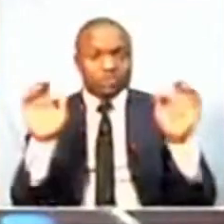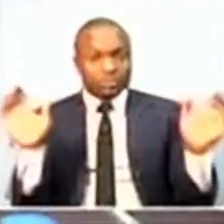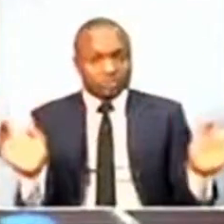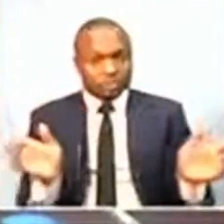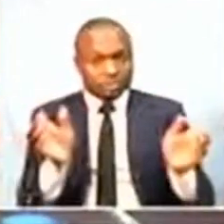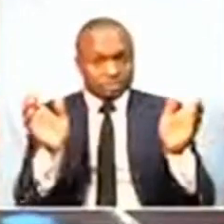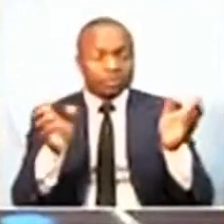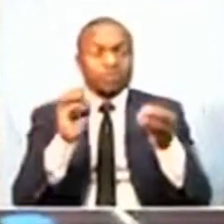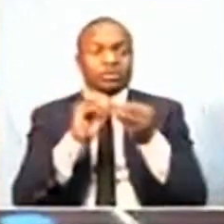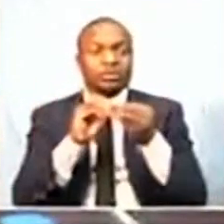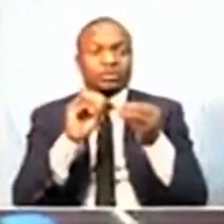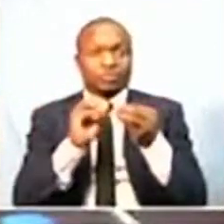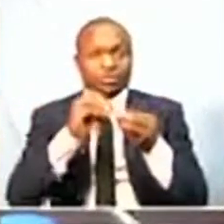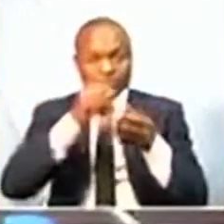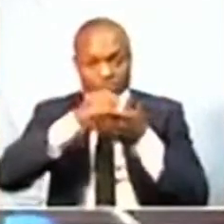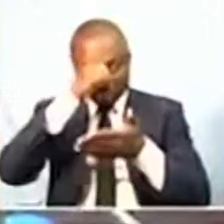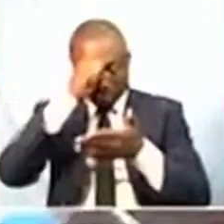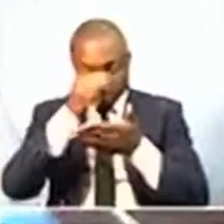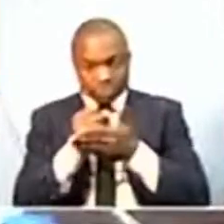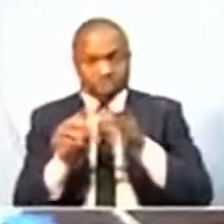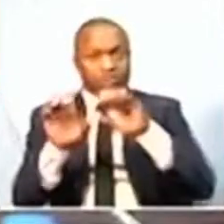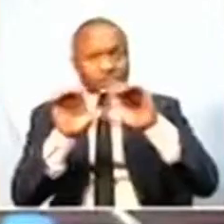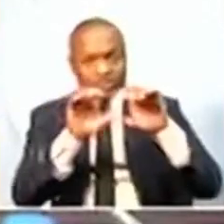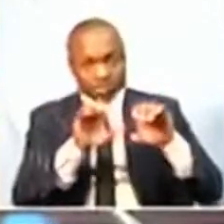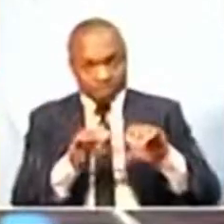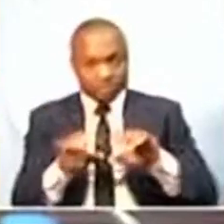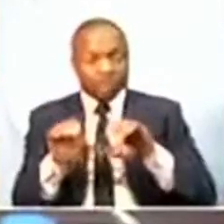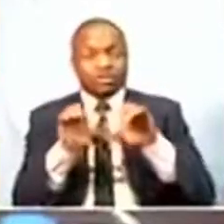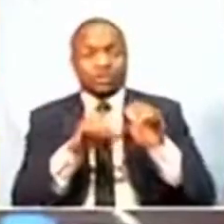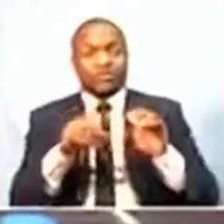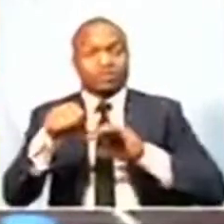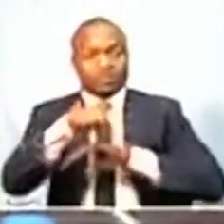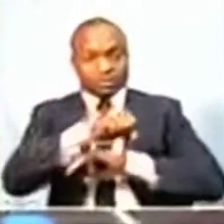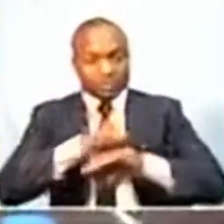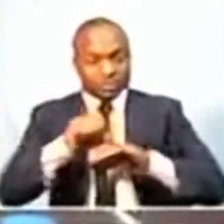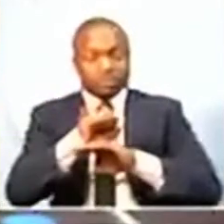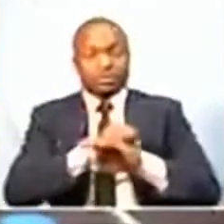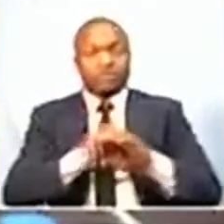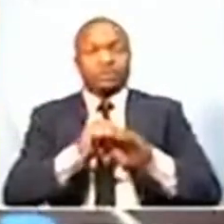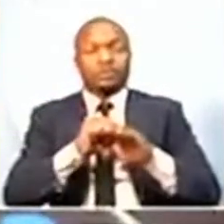students to undertake the secondary boarding skills development.